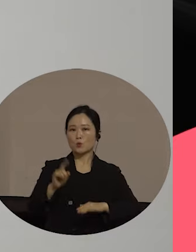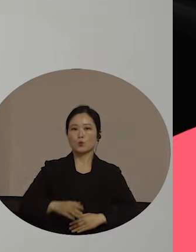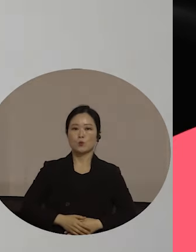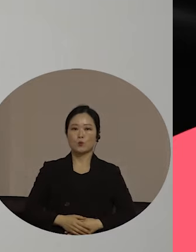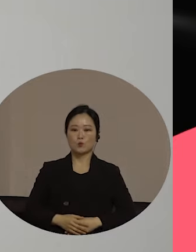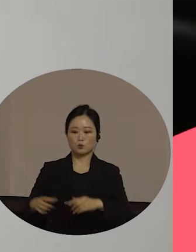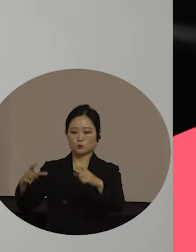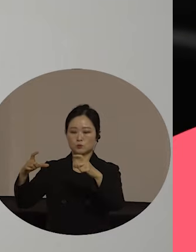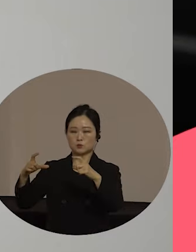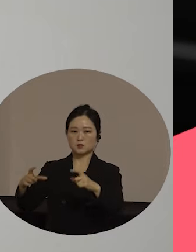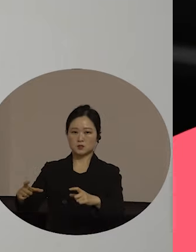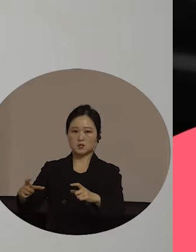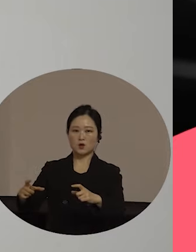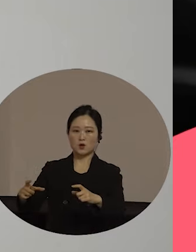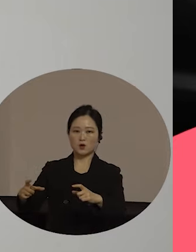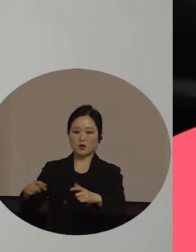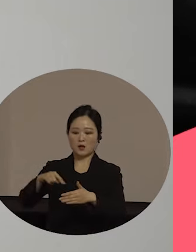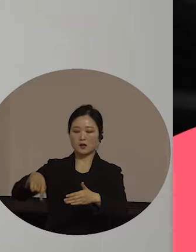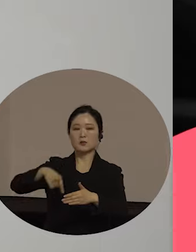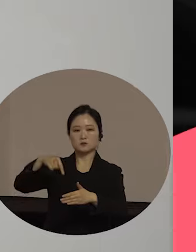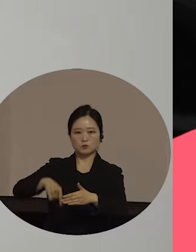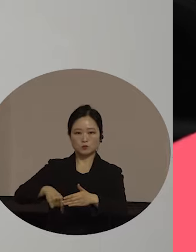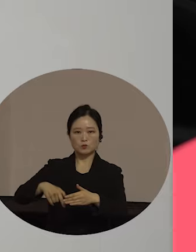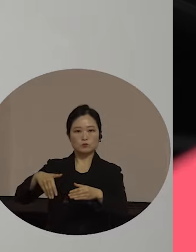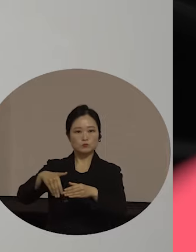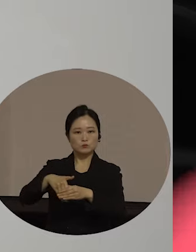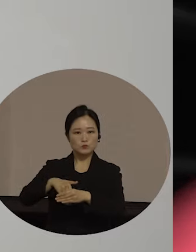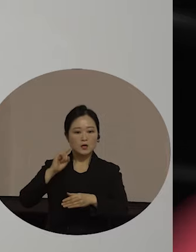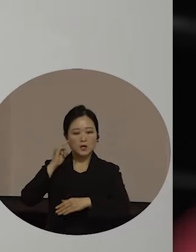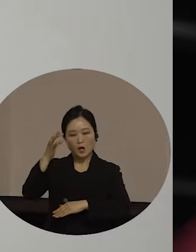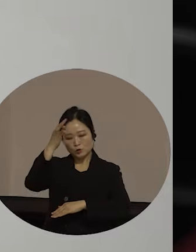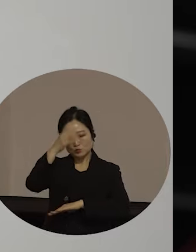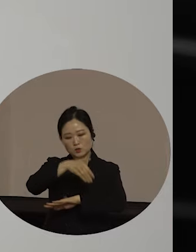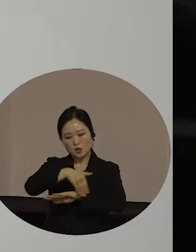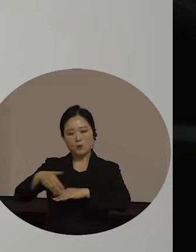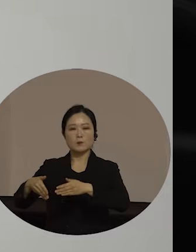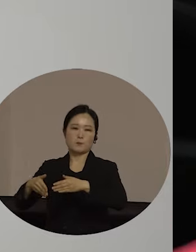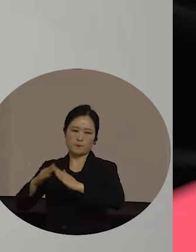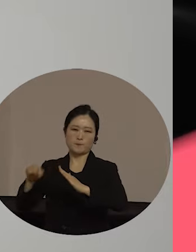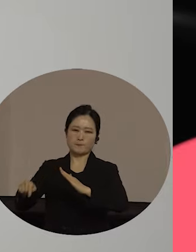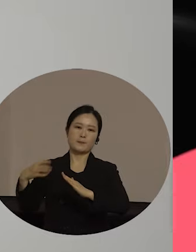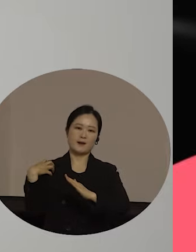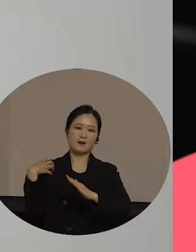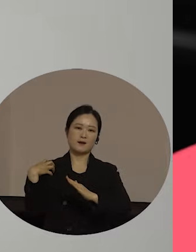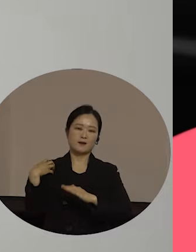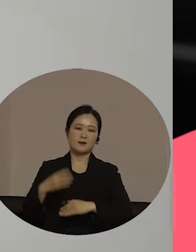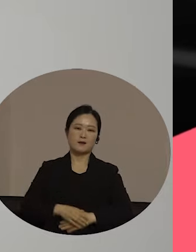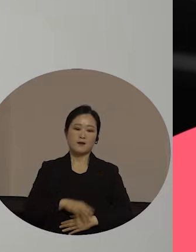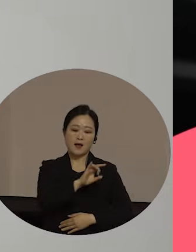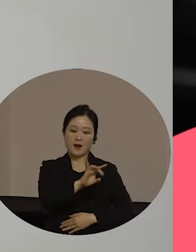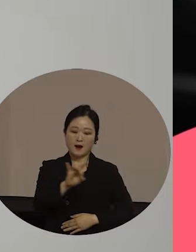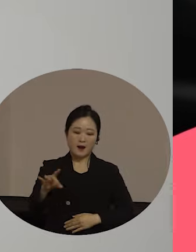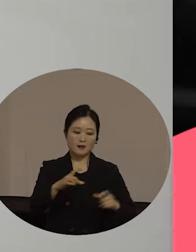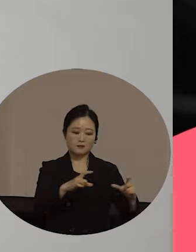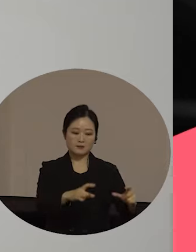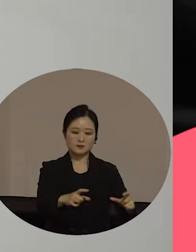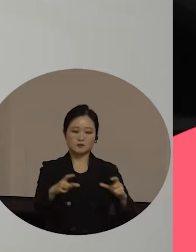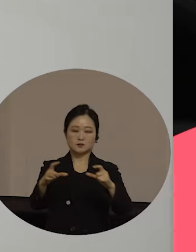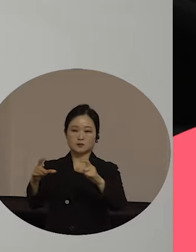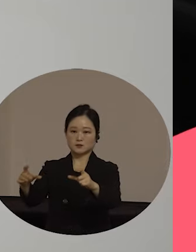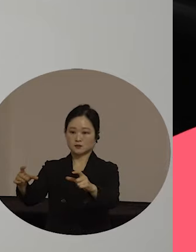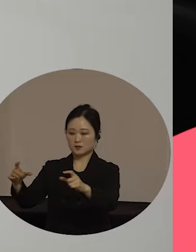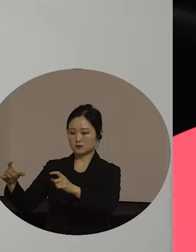ministry support the municipalities and regions to write or conduct this written plan with the